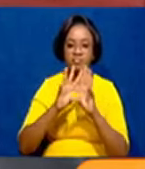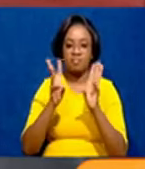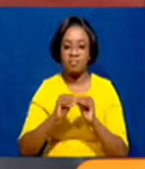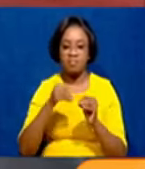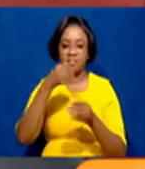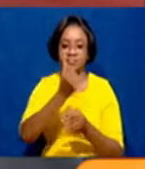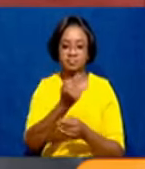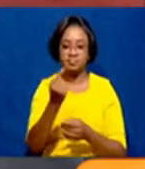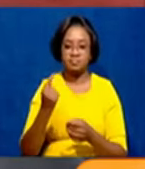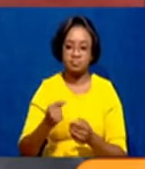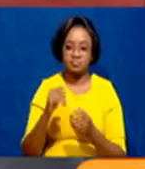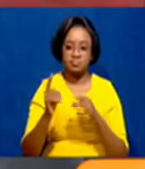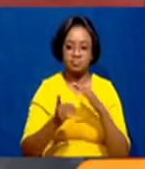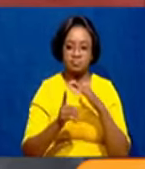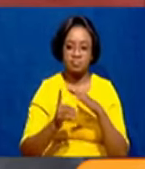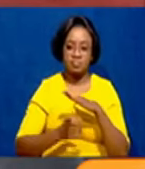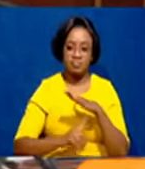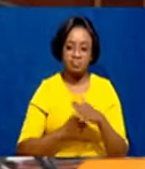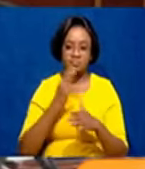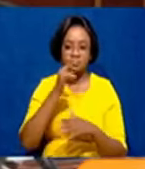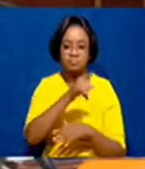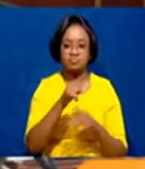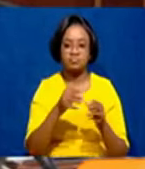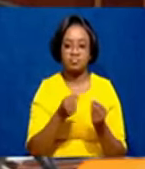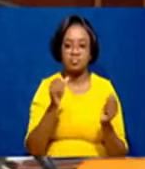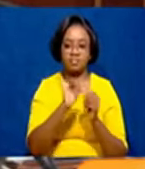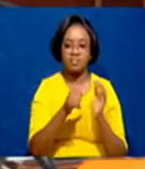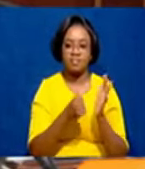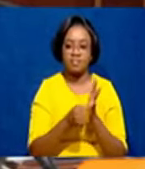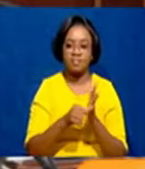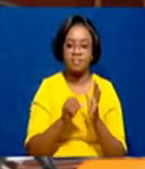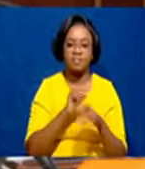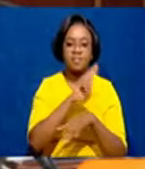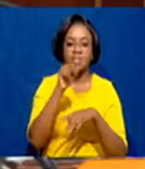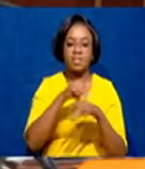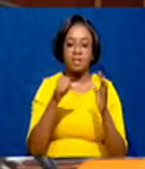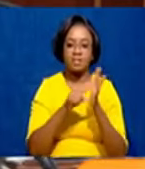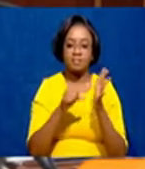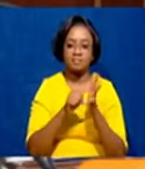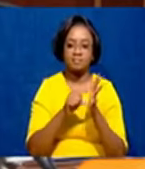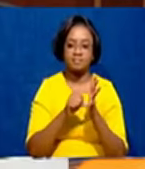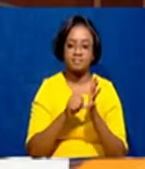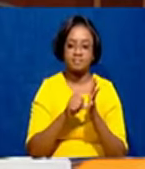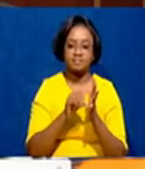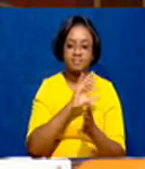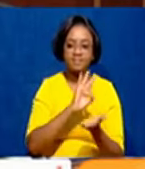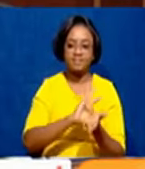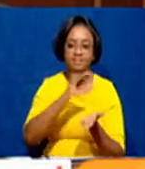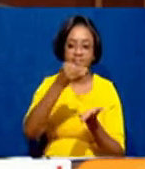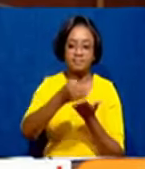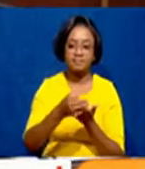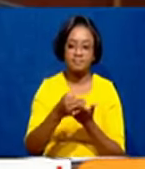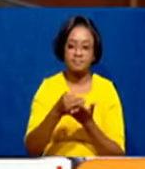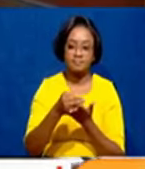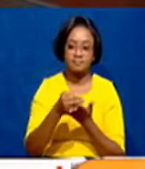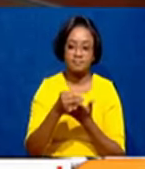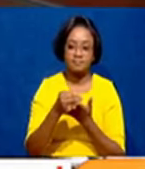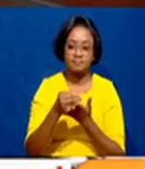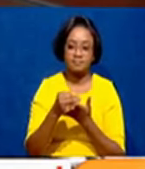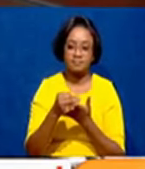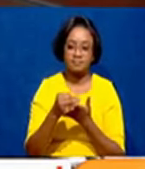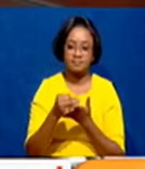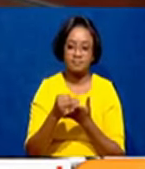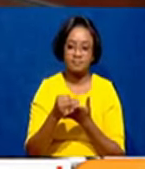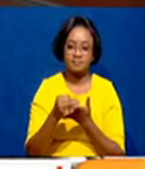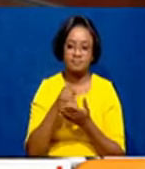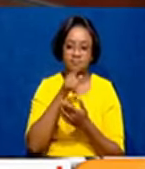to deal with national disaster, because this was a disaster. The National Disaster Management Fund, whatever it is you spoke about,